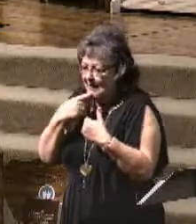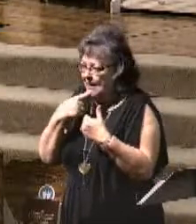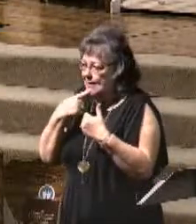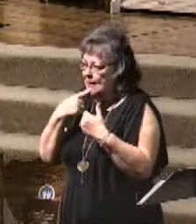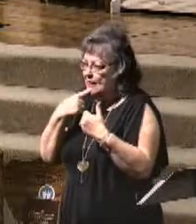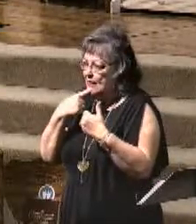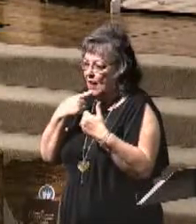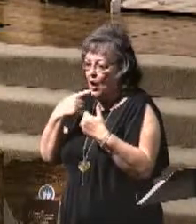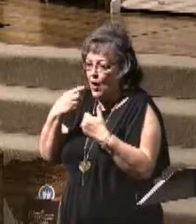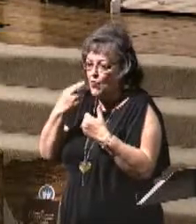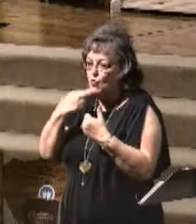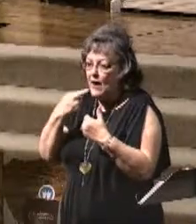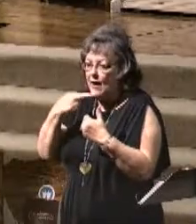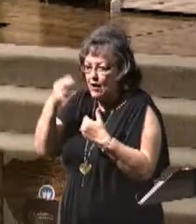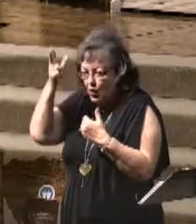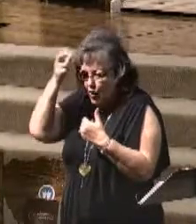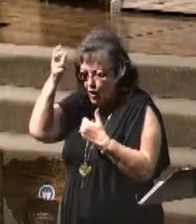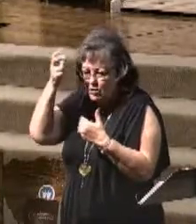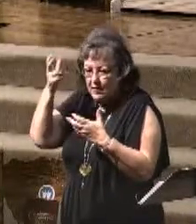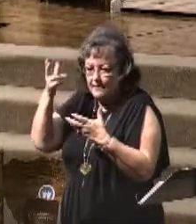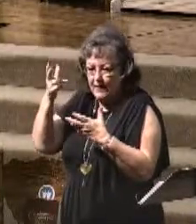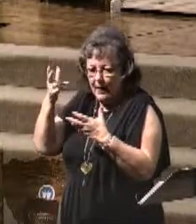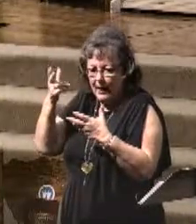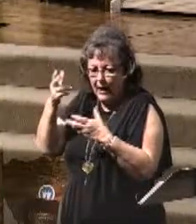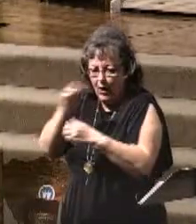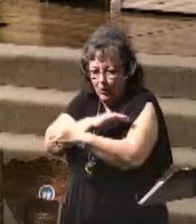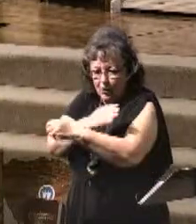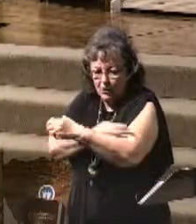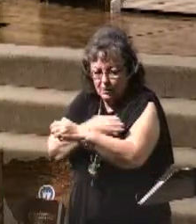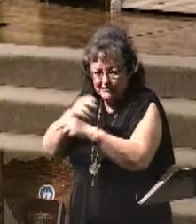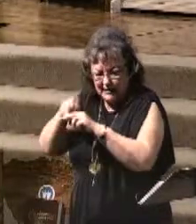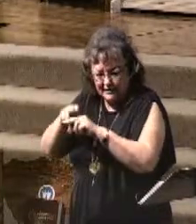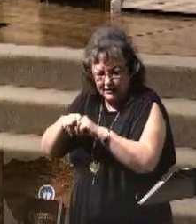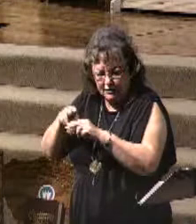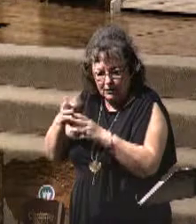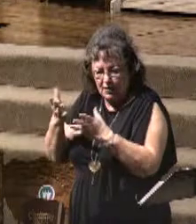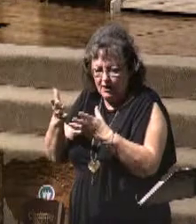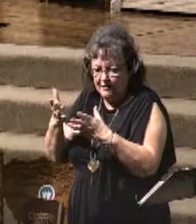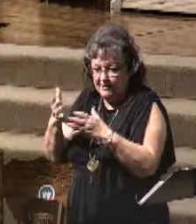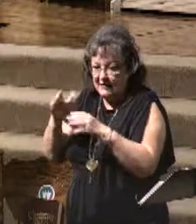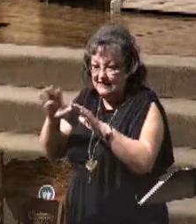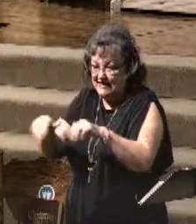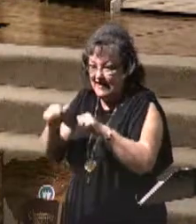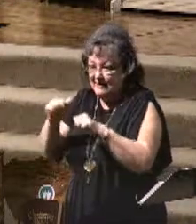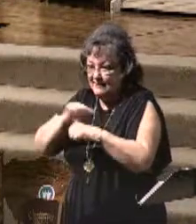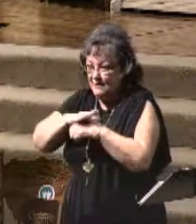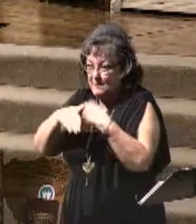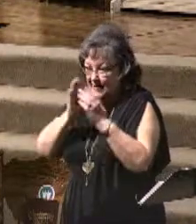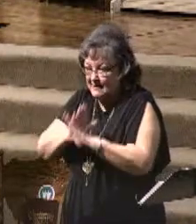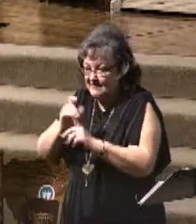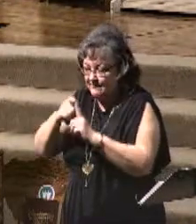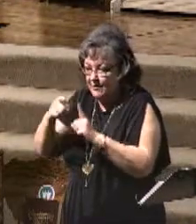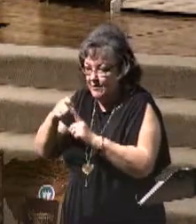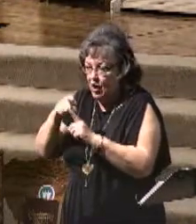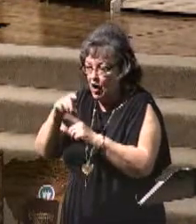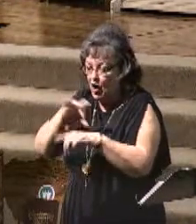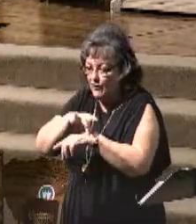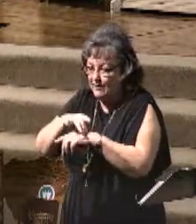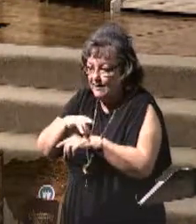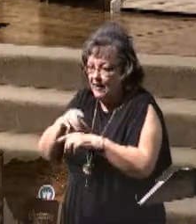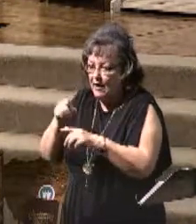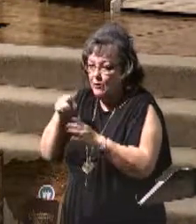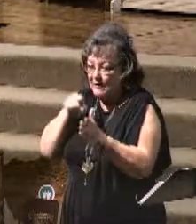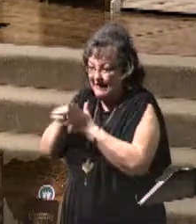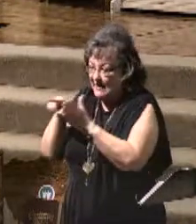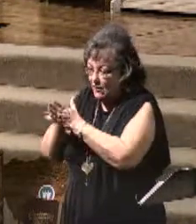that was red, and power was given to him that sat thereon to take peace from the earth, and that they should kill one another. And there was given unto